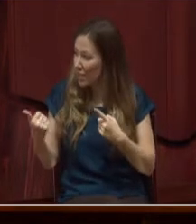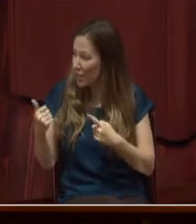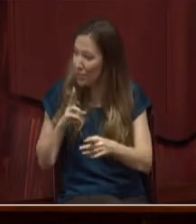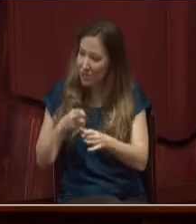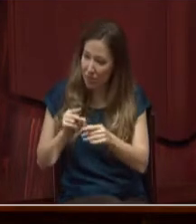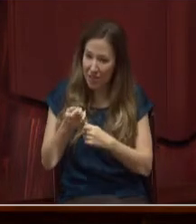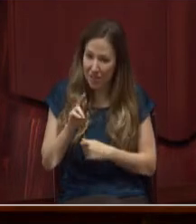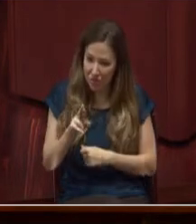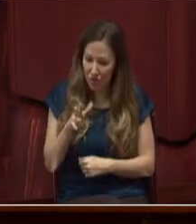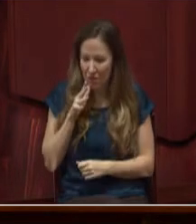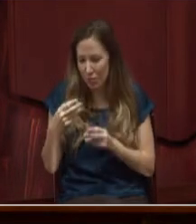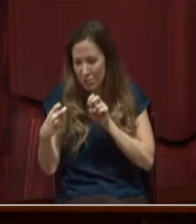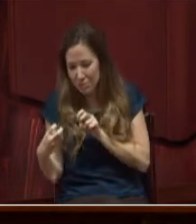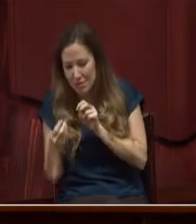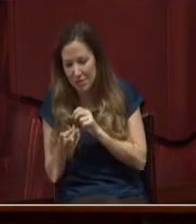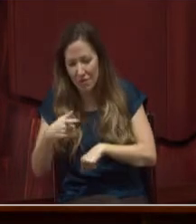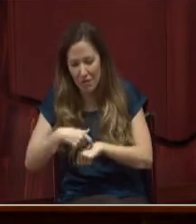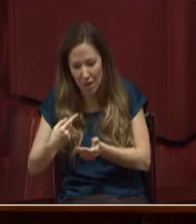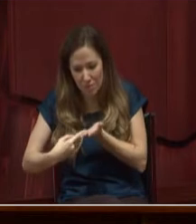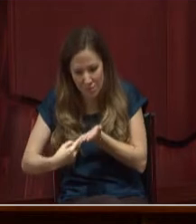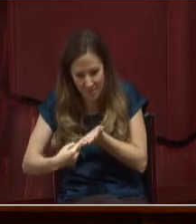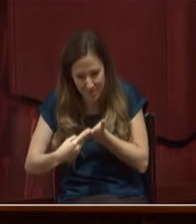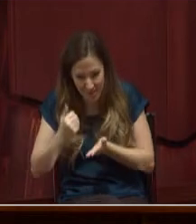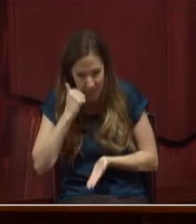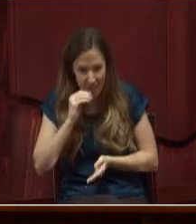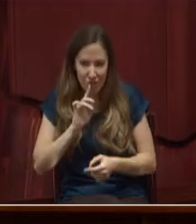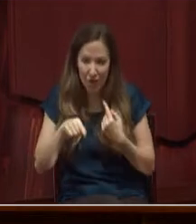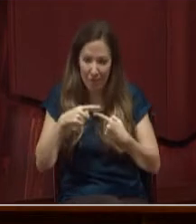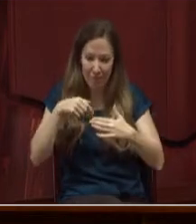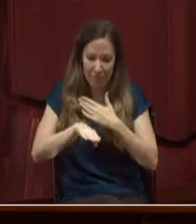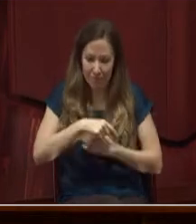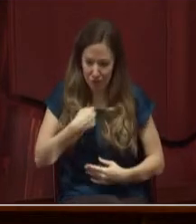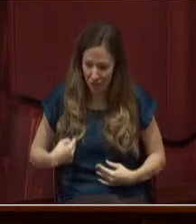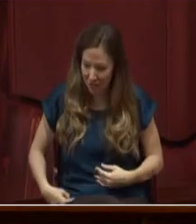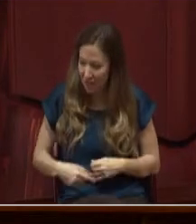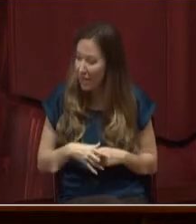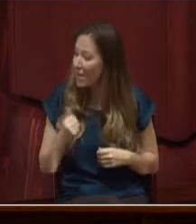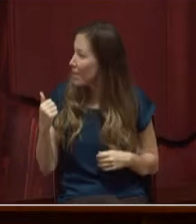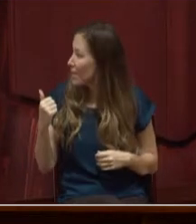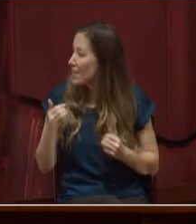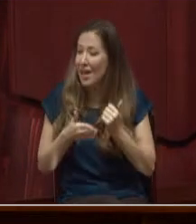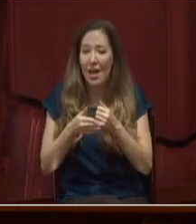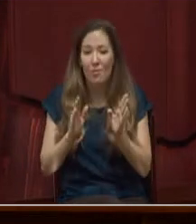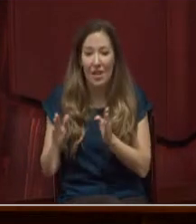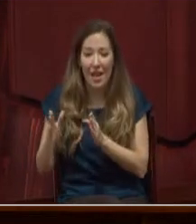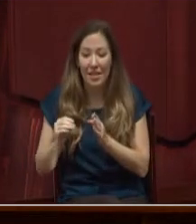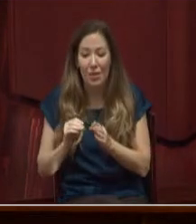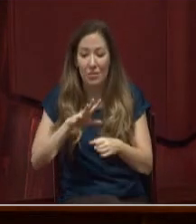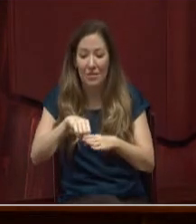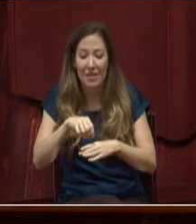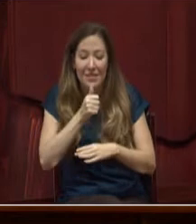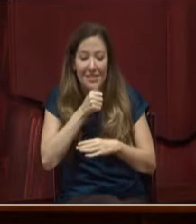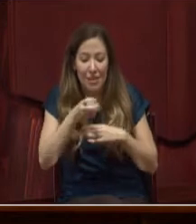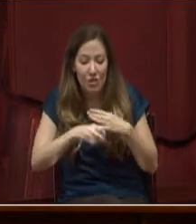office several times a day talking about the opening to China. Winston helped plan and was part of the secret trip to